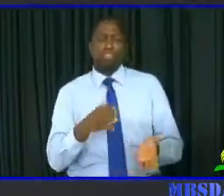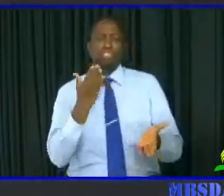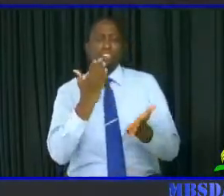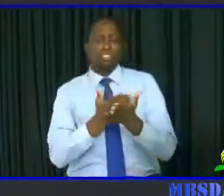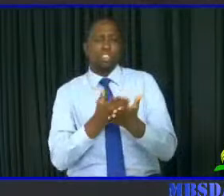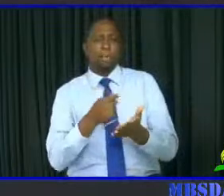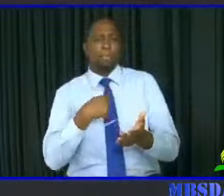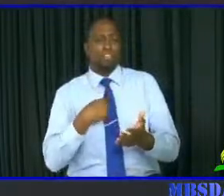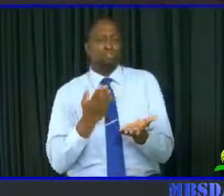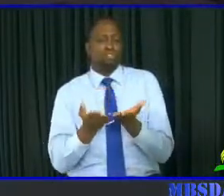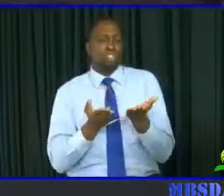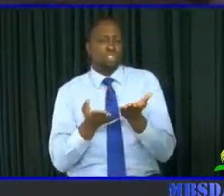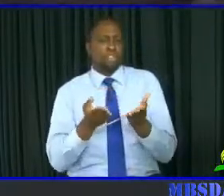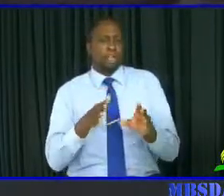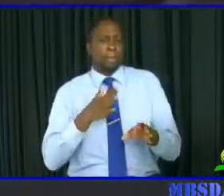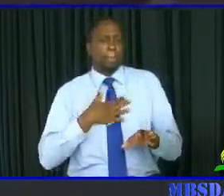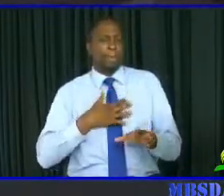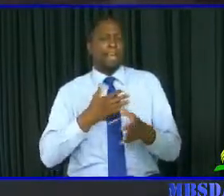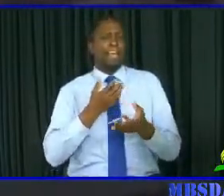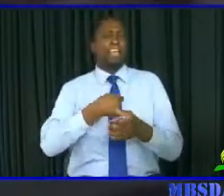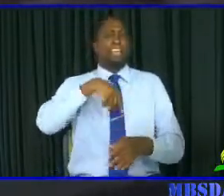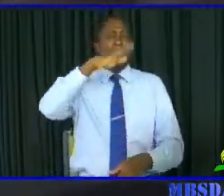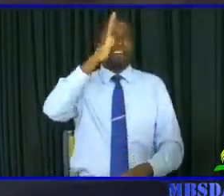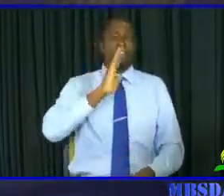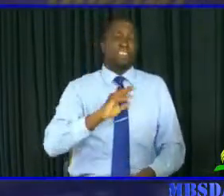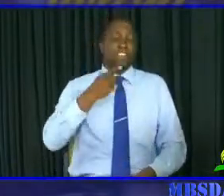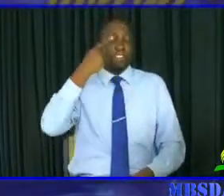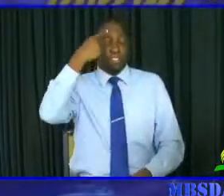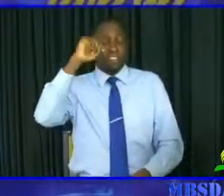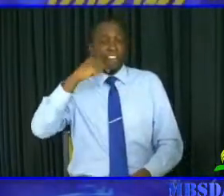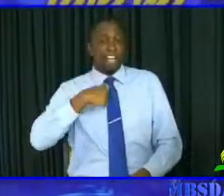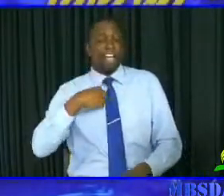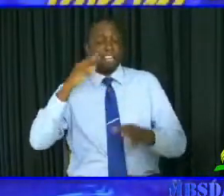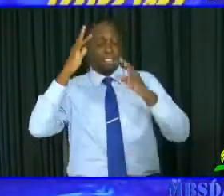serving my God, for I've